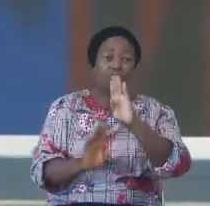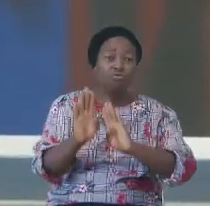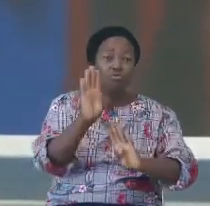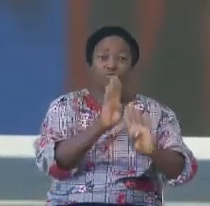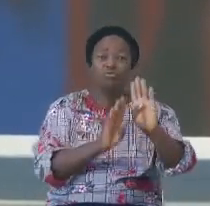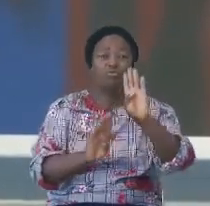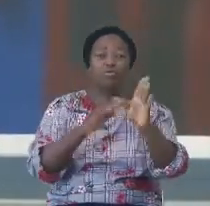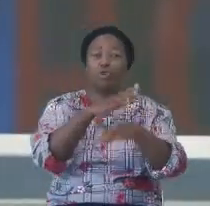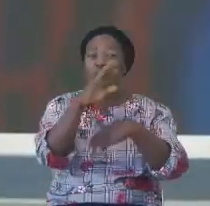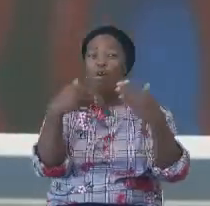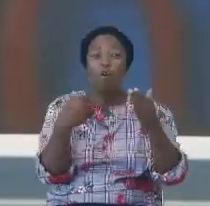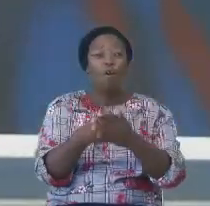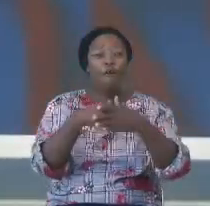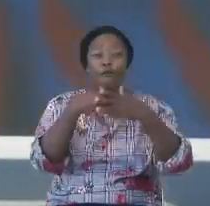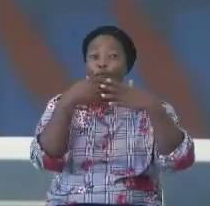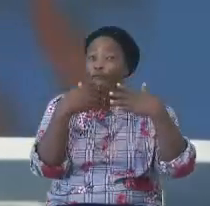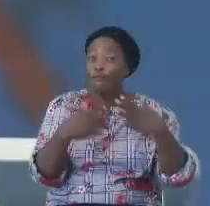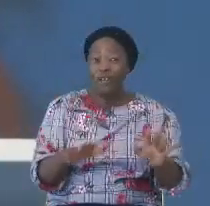good amen.